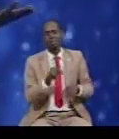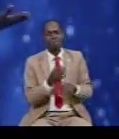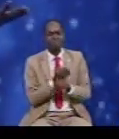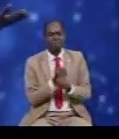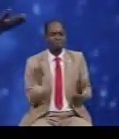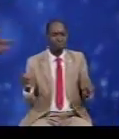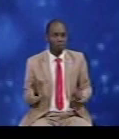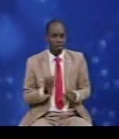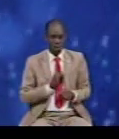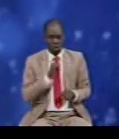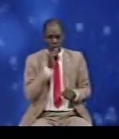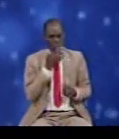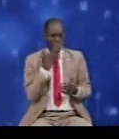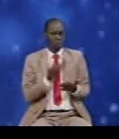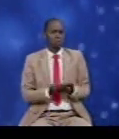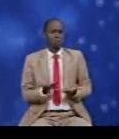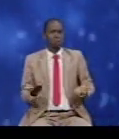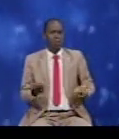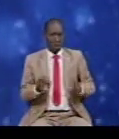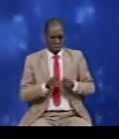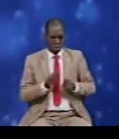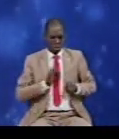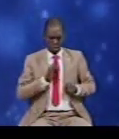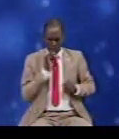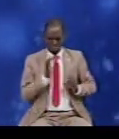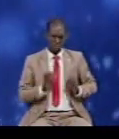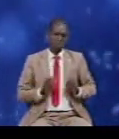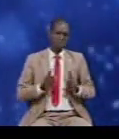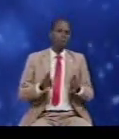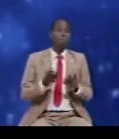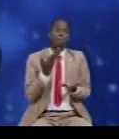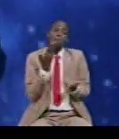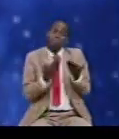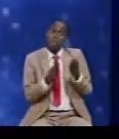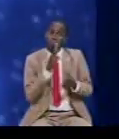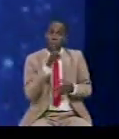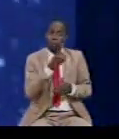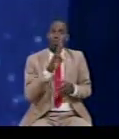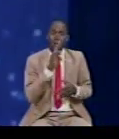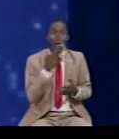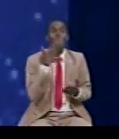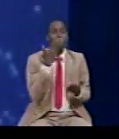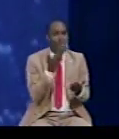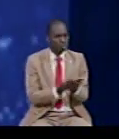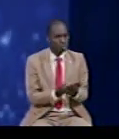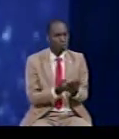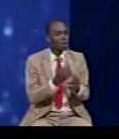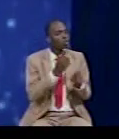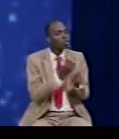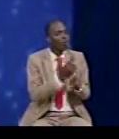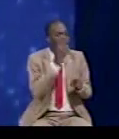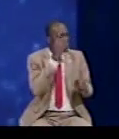I'm good as I am. Maybe you're good for the earth,